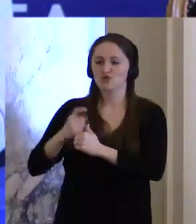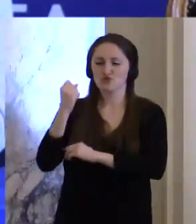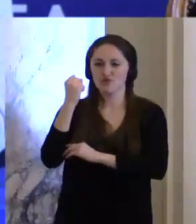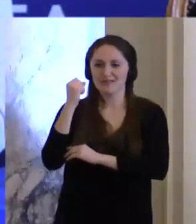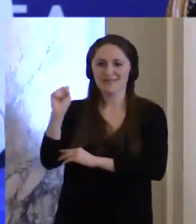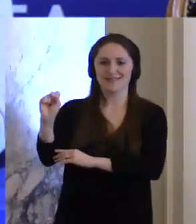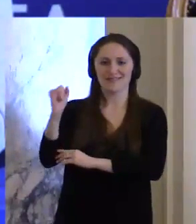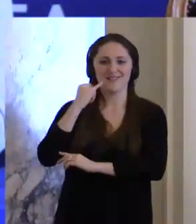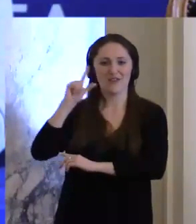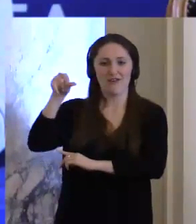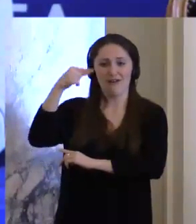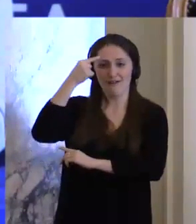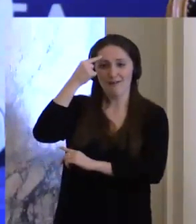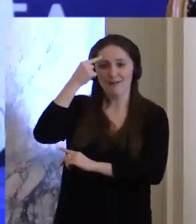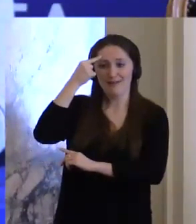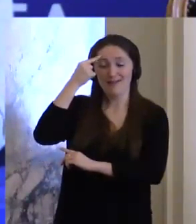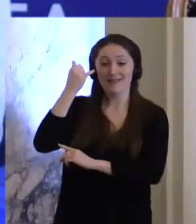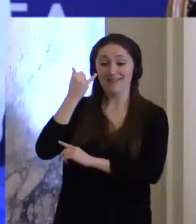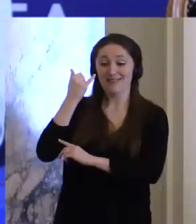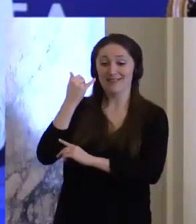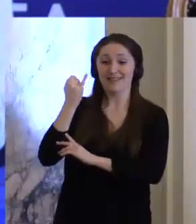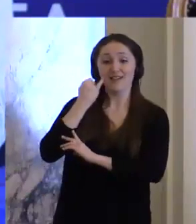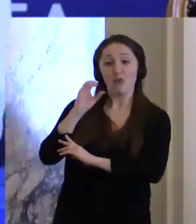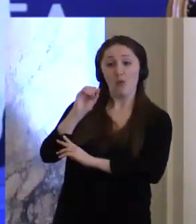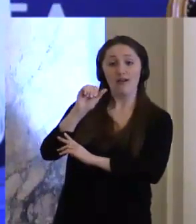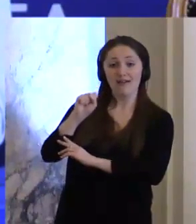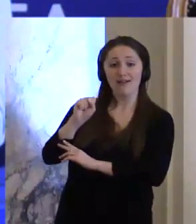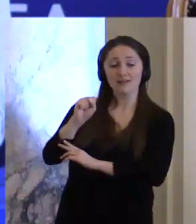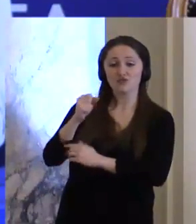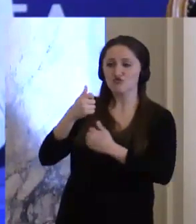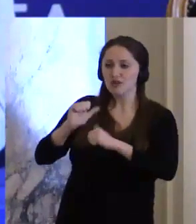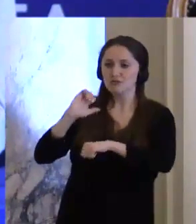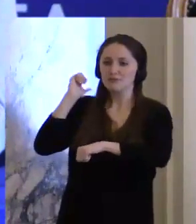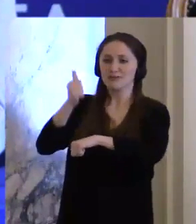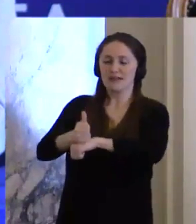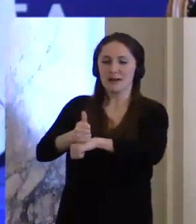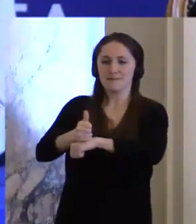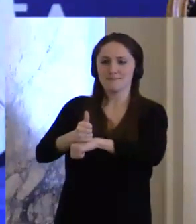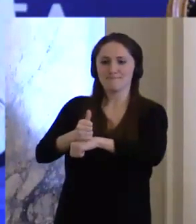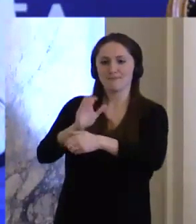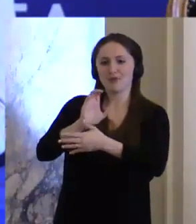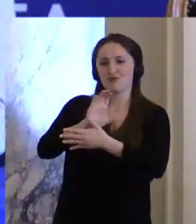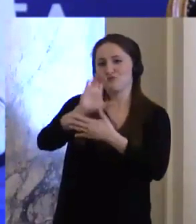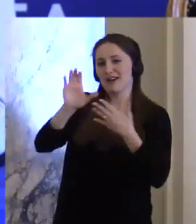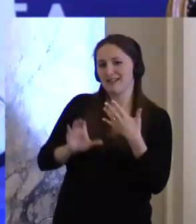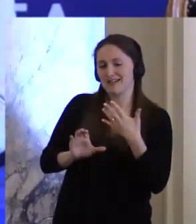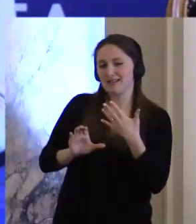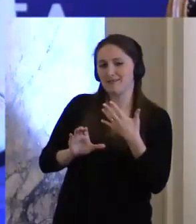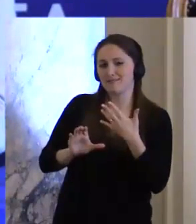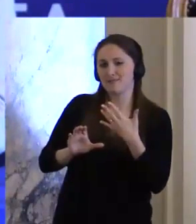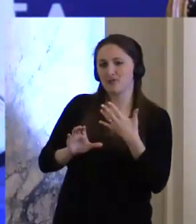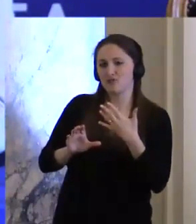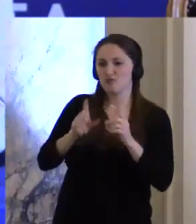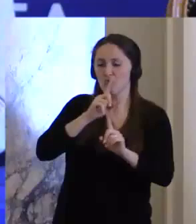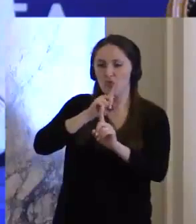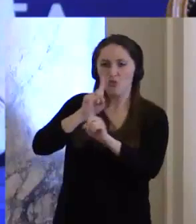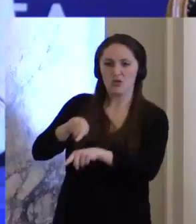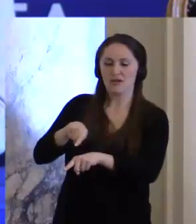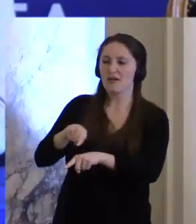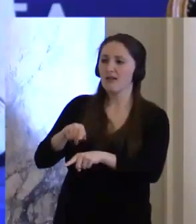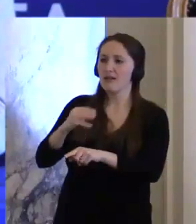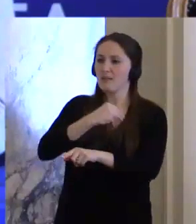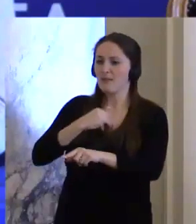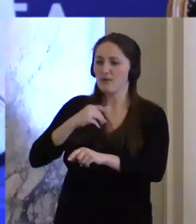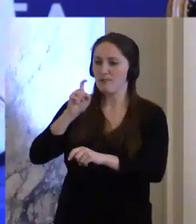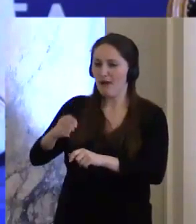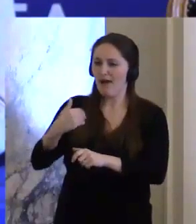if governments or if the OAS will try to put in place criteria telling them how their membership should